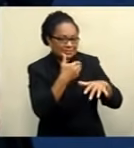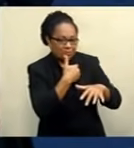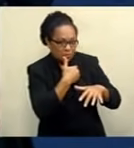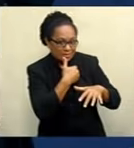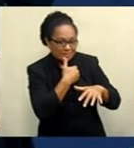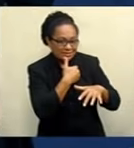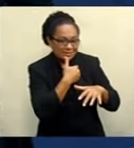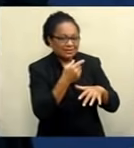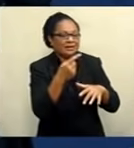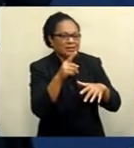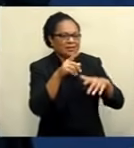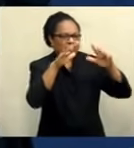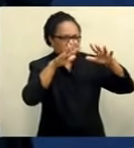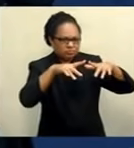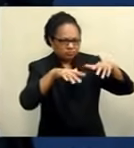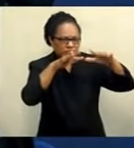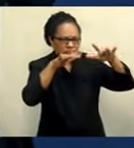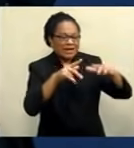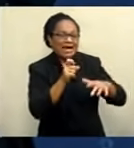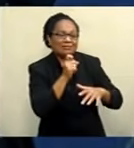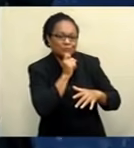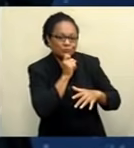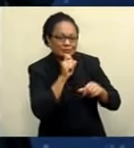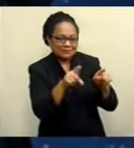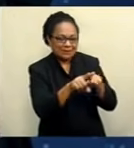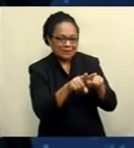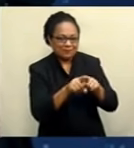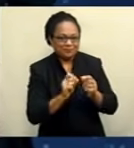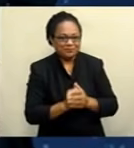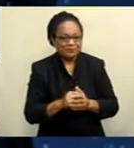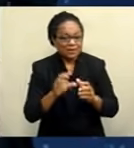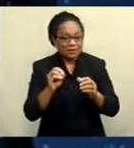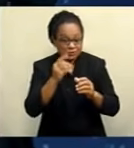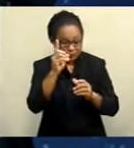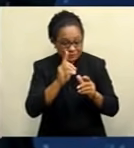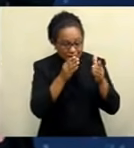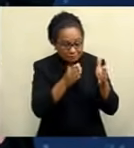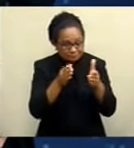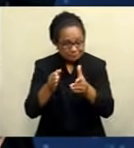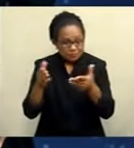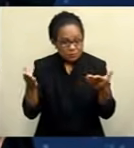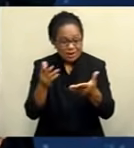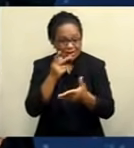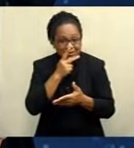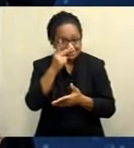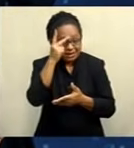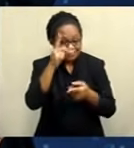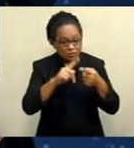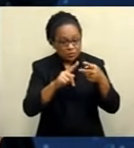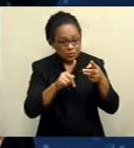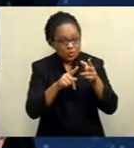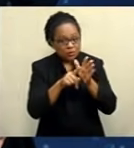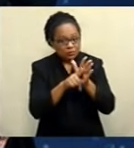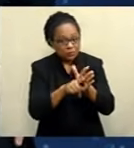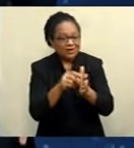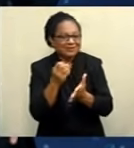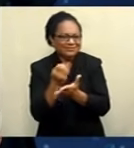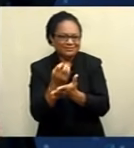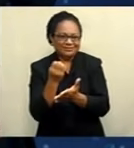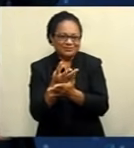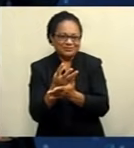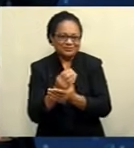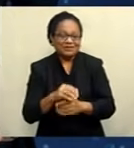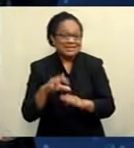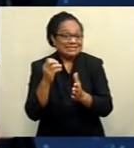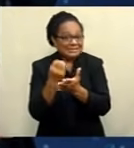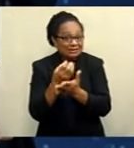by occasional rain and drizzle this afternoon. Places we will be checking out are Kandavu, Lautoka and Savu-Savu. Savu-Savu